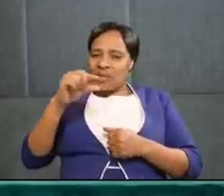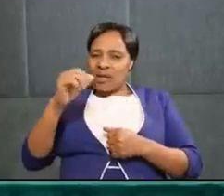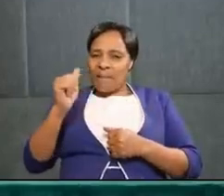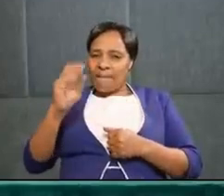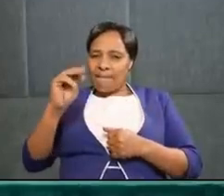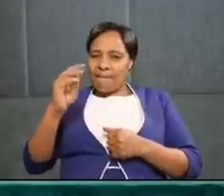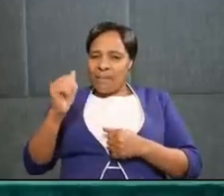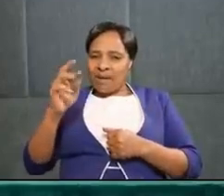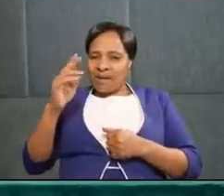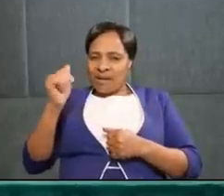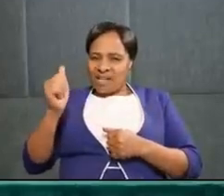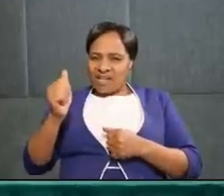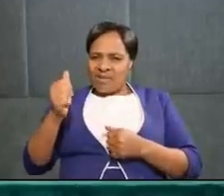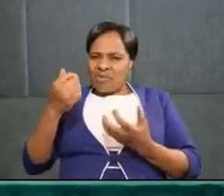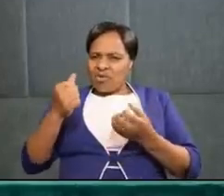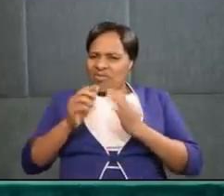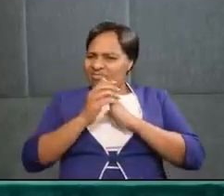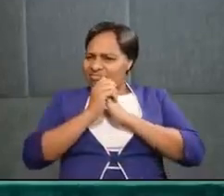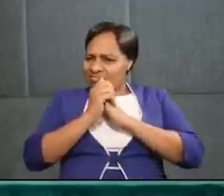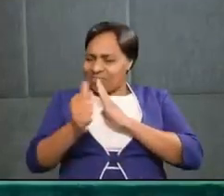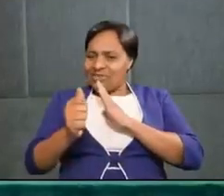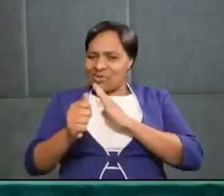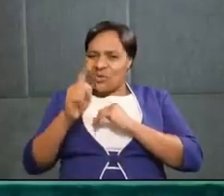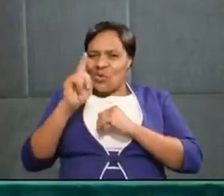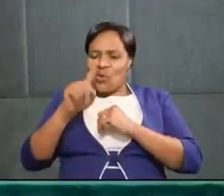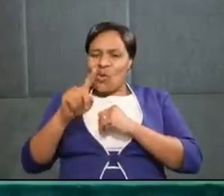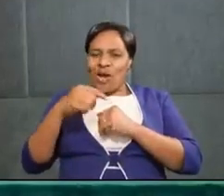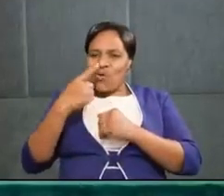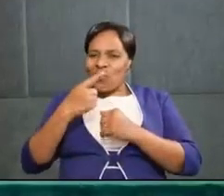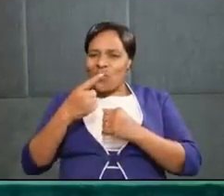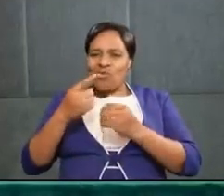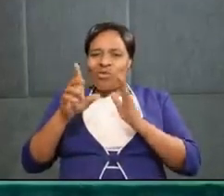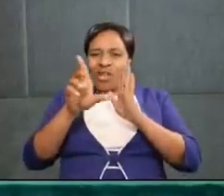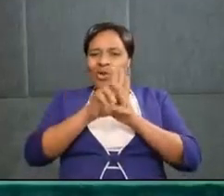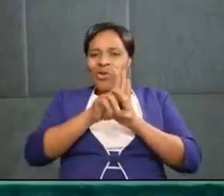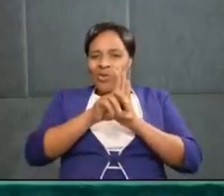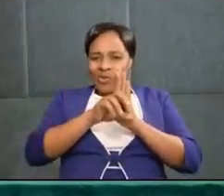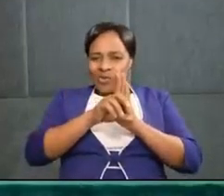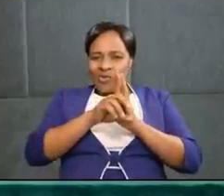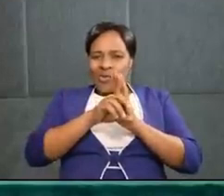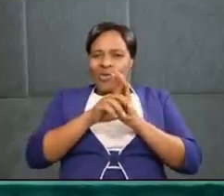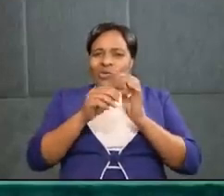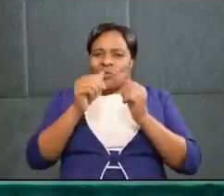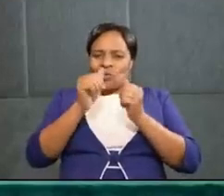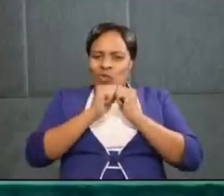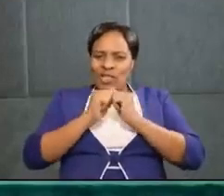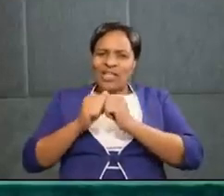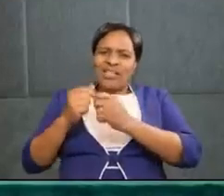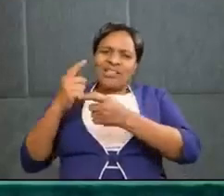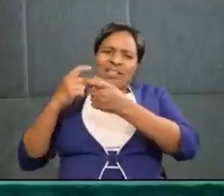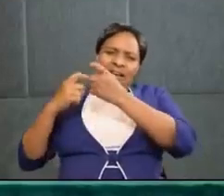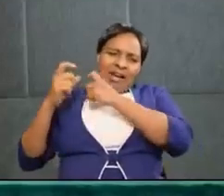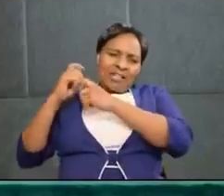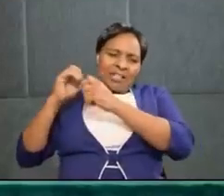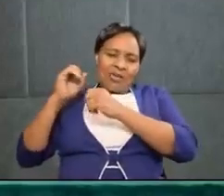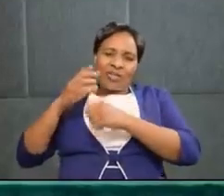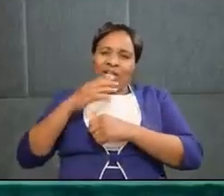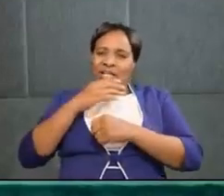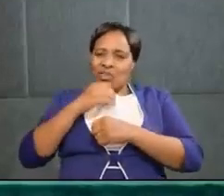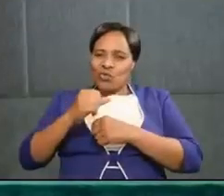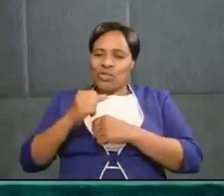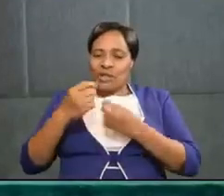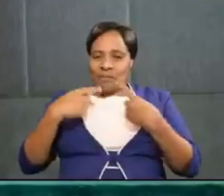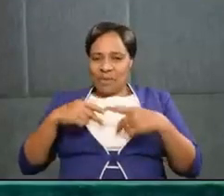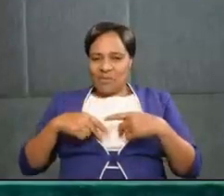very acquainted with, one, the Mosaic law, and two, the customs of the Jewish people.